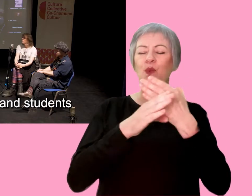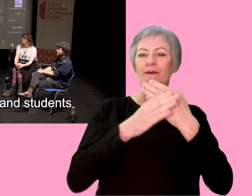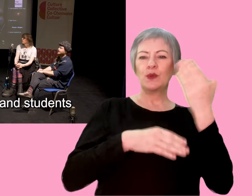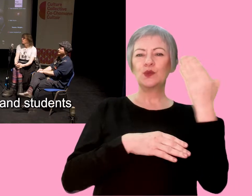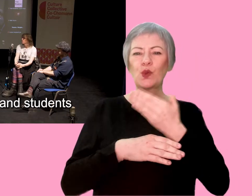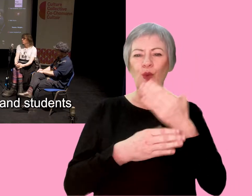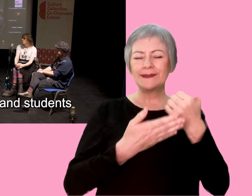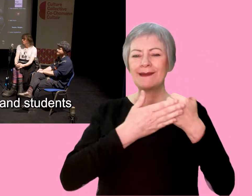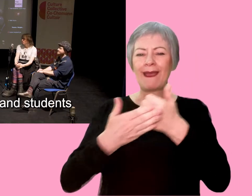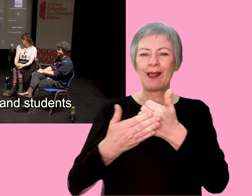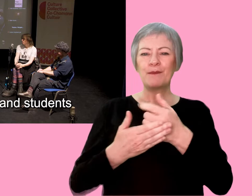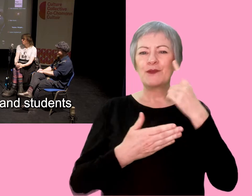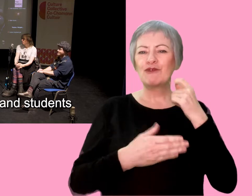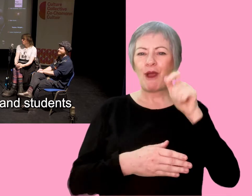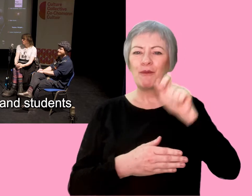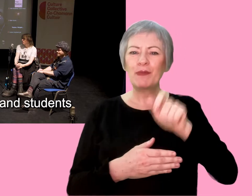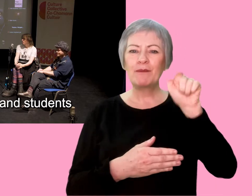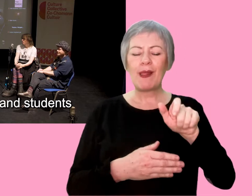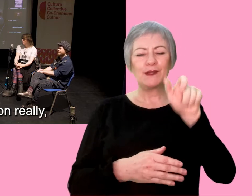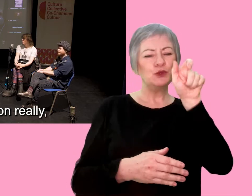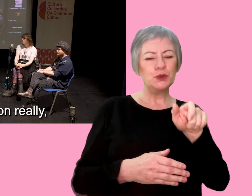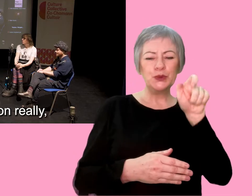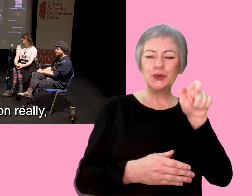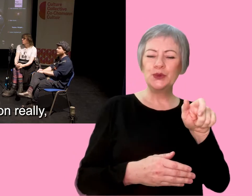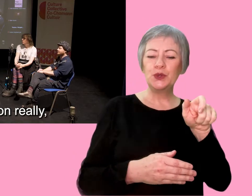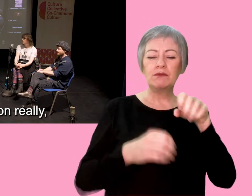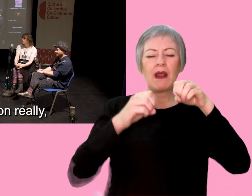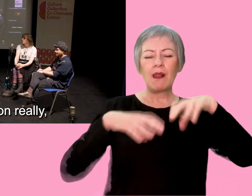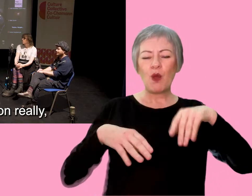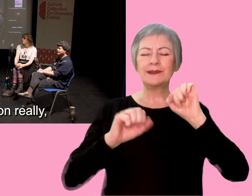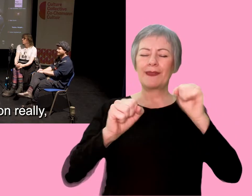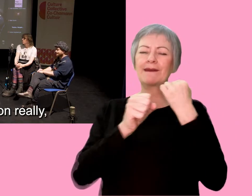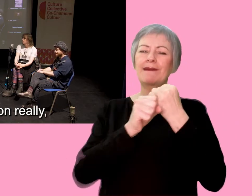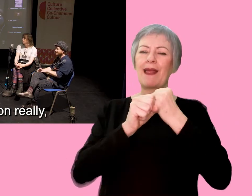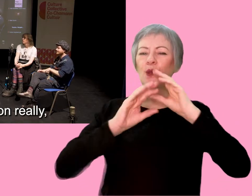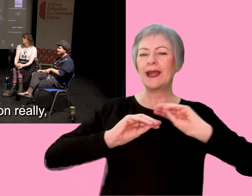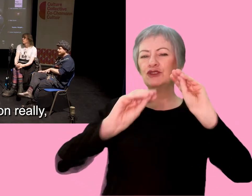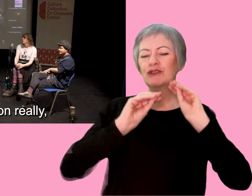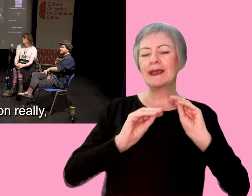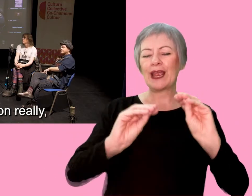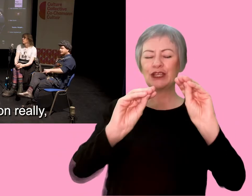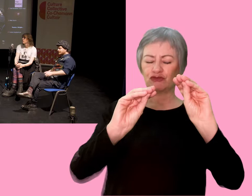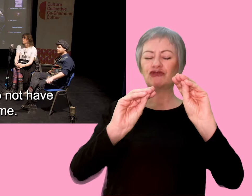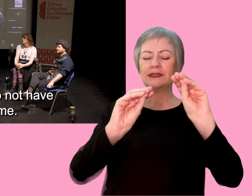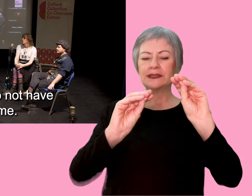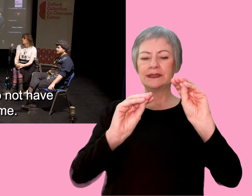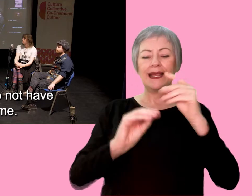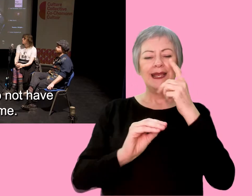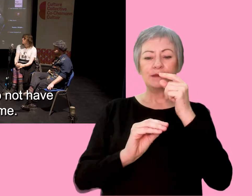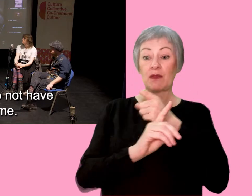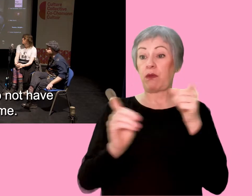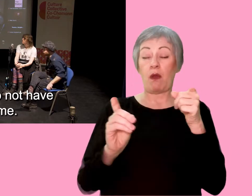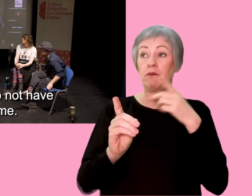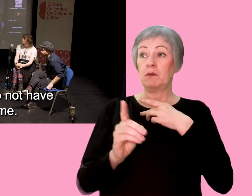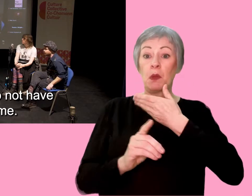schools and helping young people and students who lost out in their Gaelic education, really, especially those that don't have